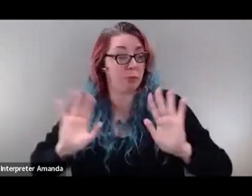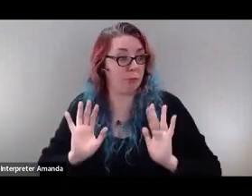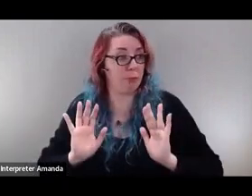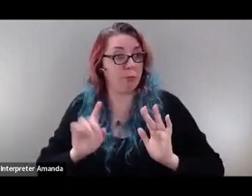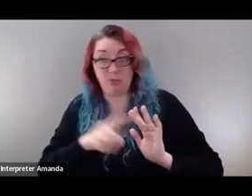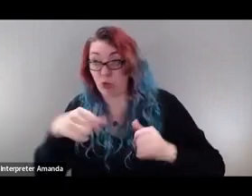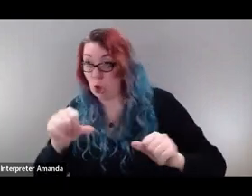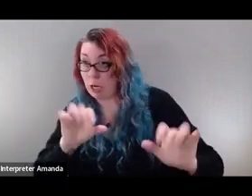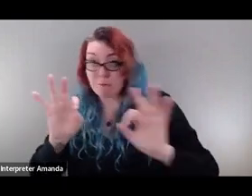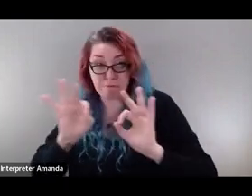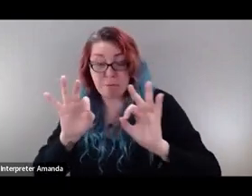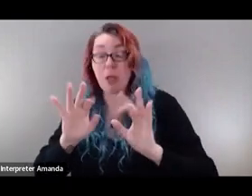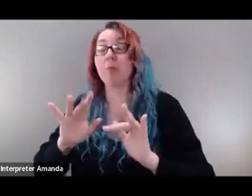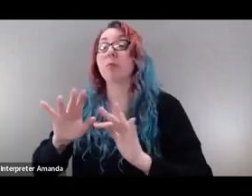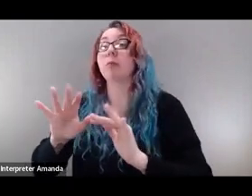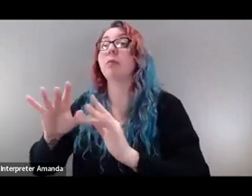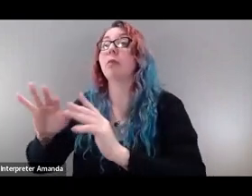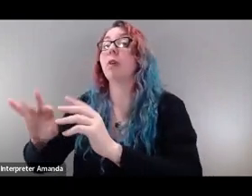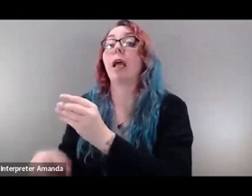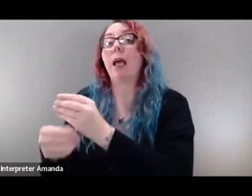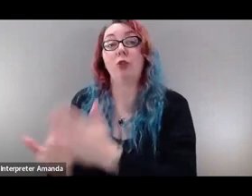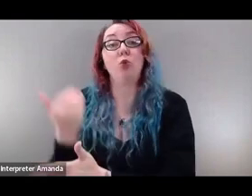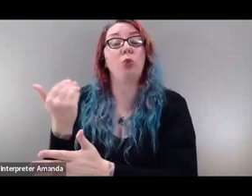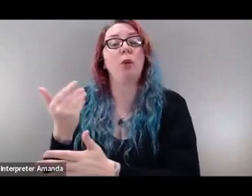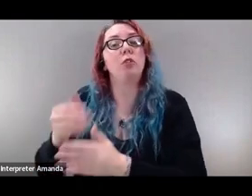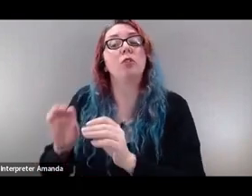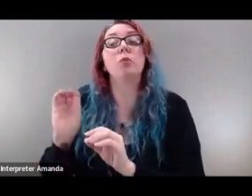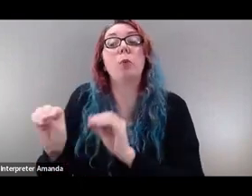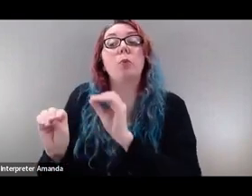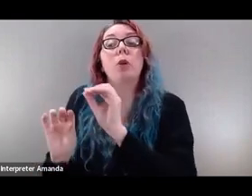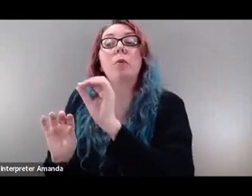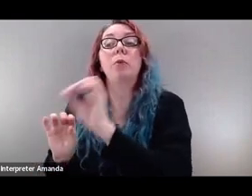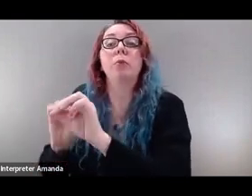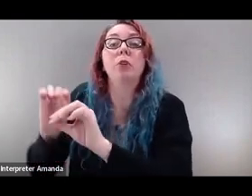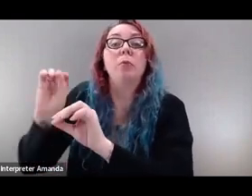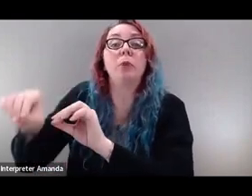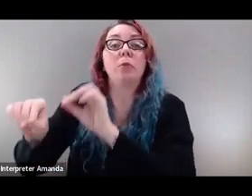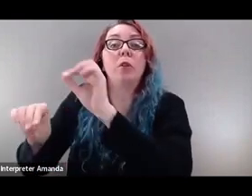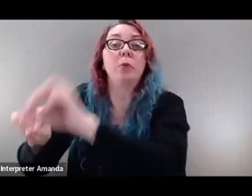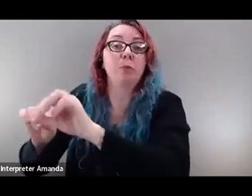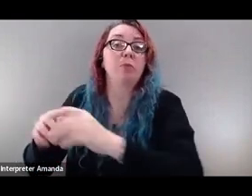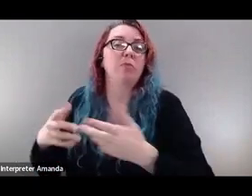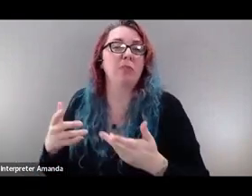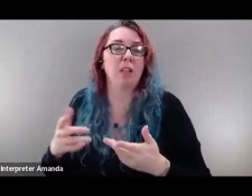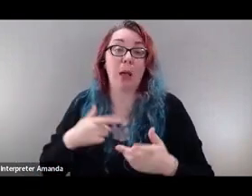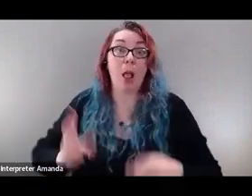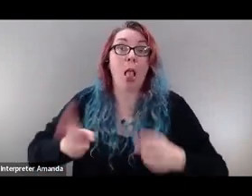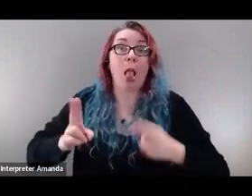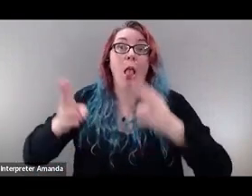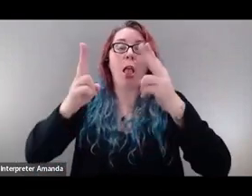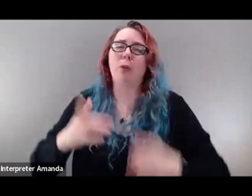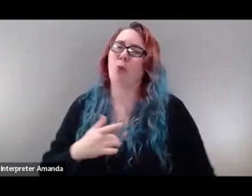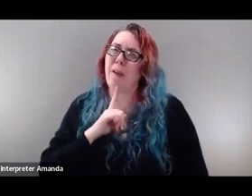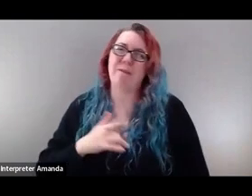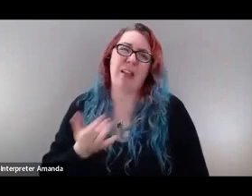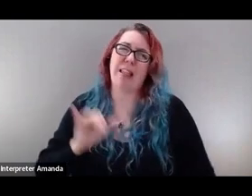complete, again, for me, felt a little bit like a replication of this, like, capitalist demand on us to, like, produce something and